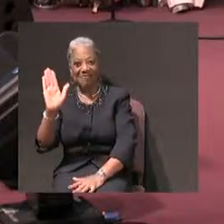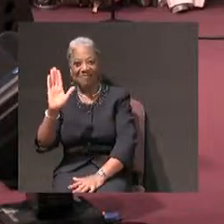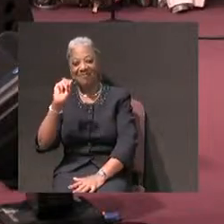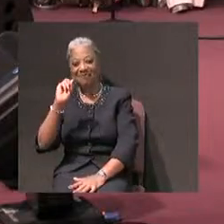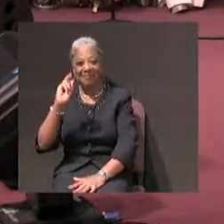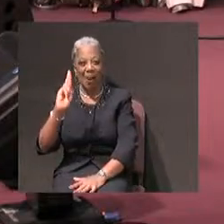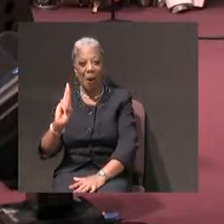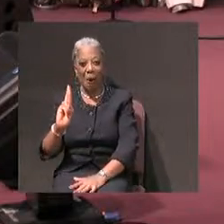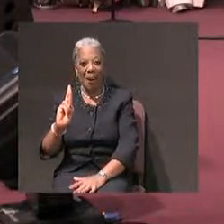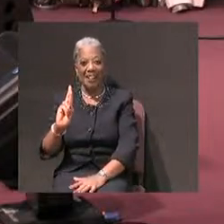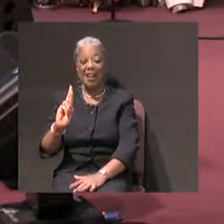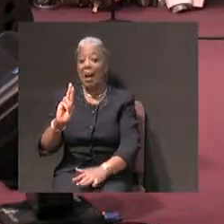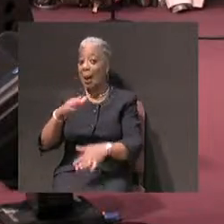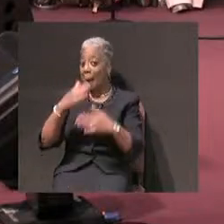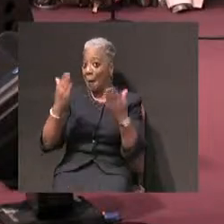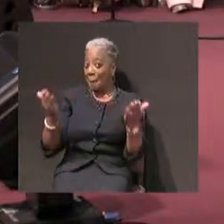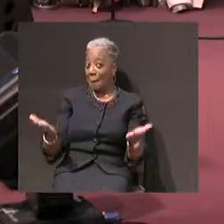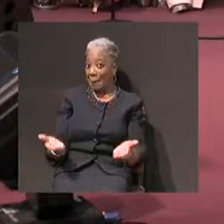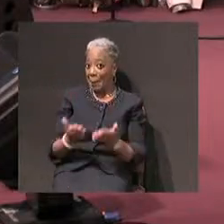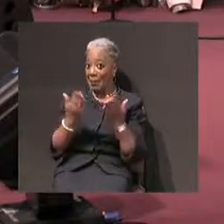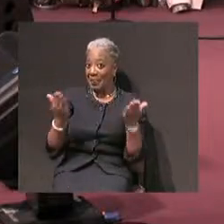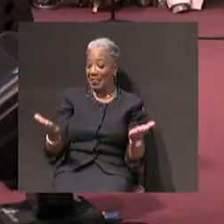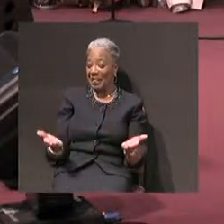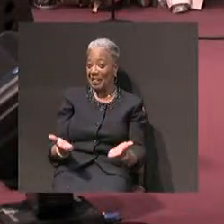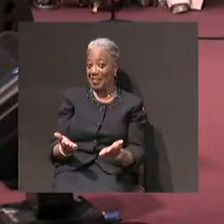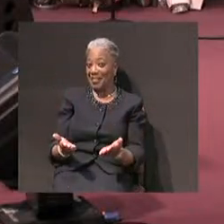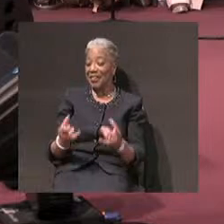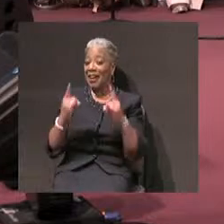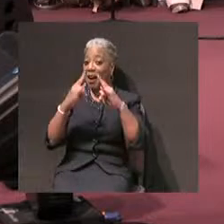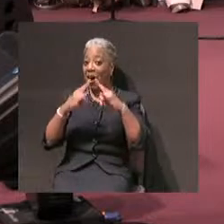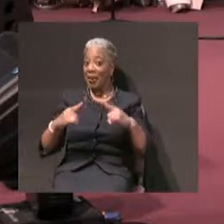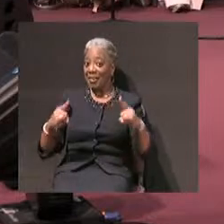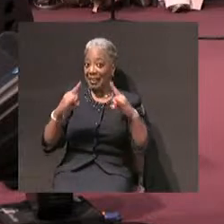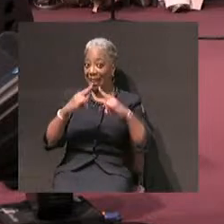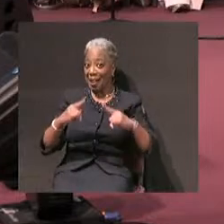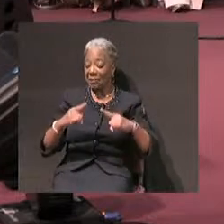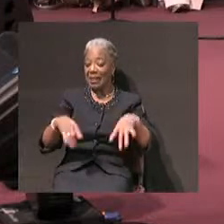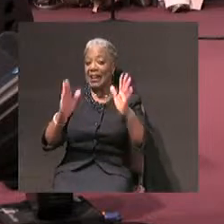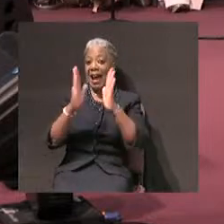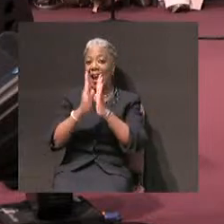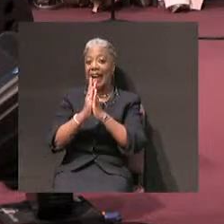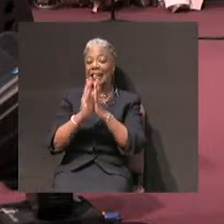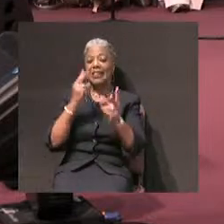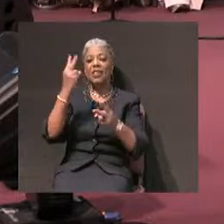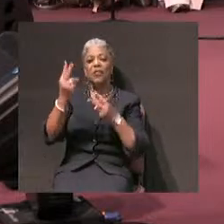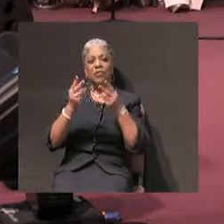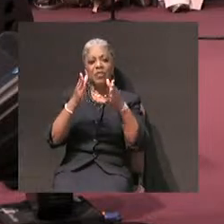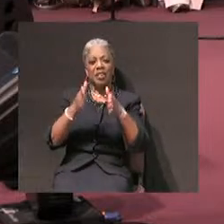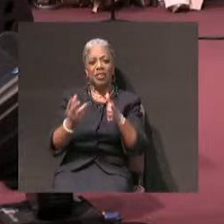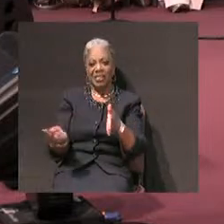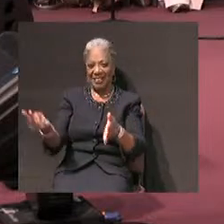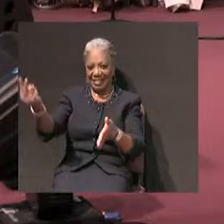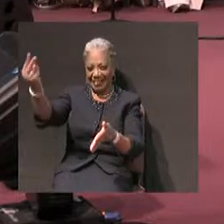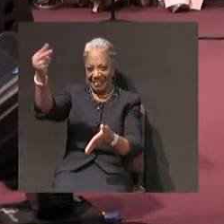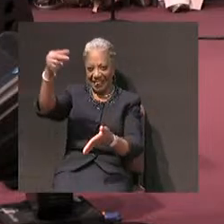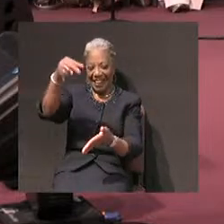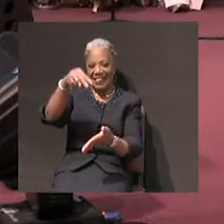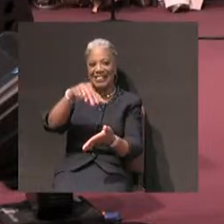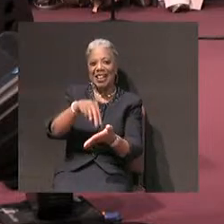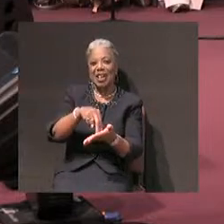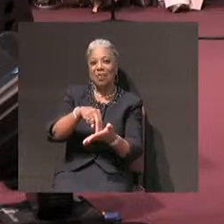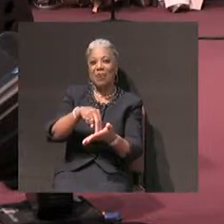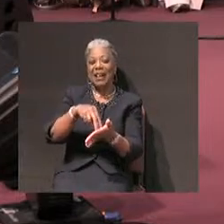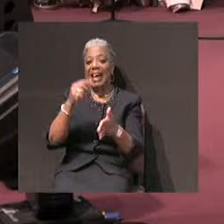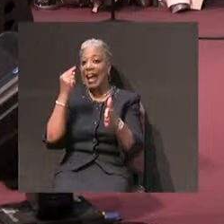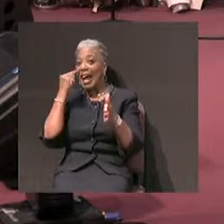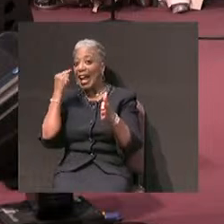are in the house today, I want you to stand up and look for the ushers. I think they have a